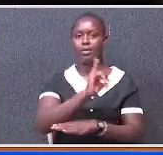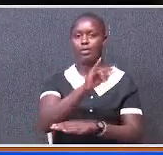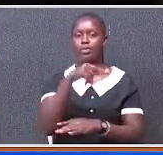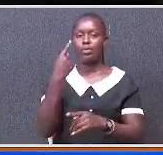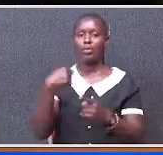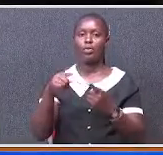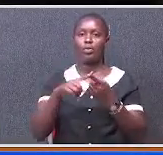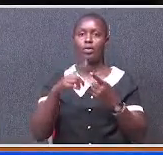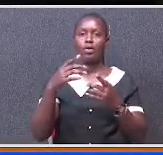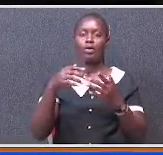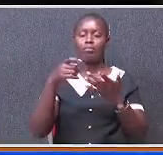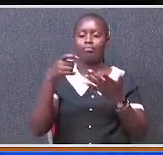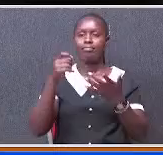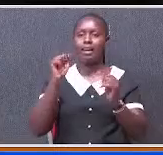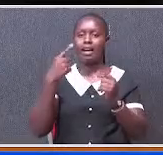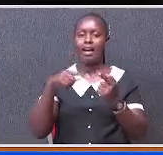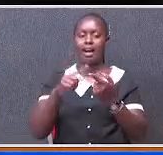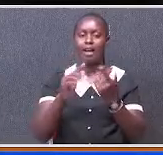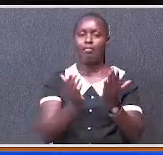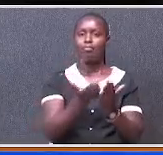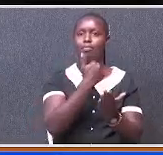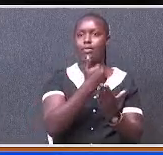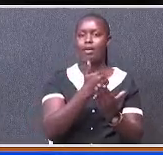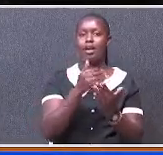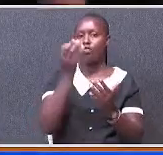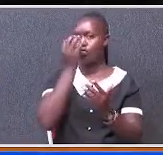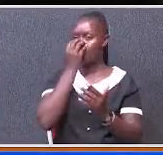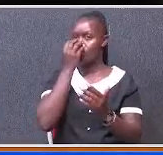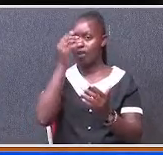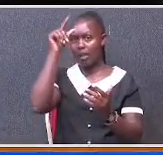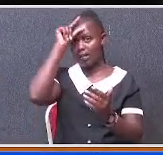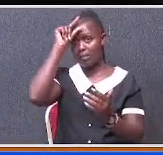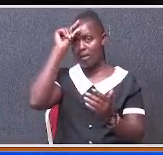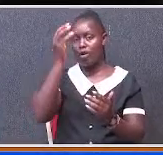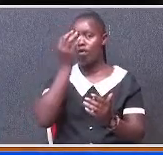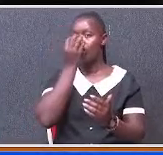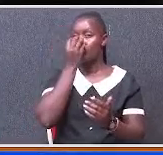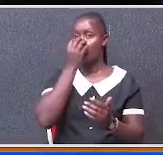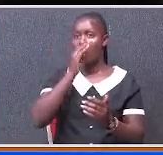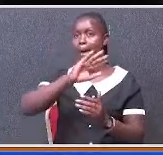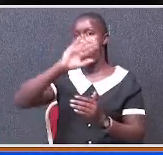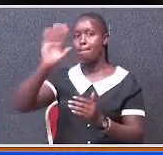ngoa Ruto kwa serikali. Ruto arudi nyumbani, kwa sababu